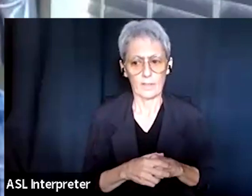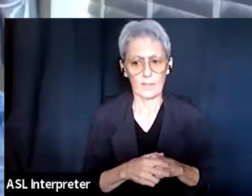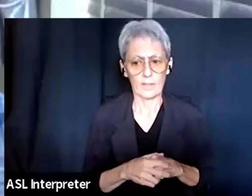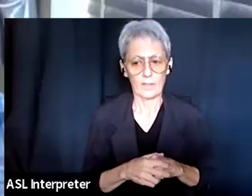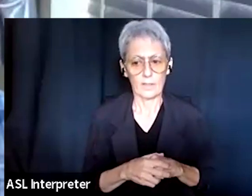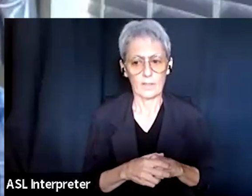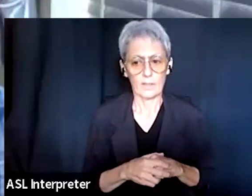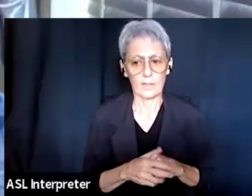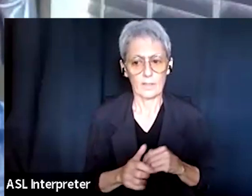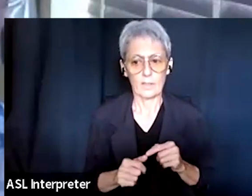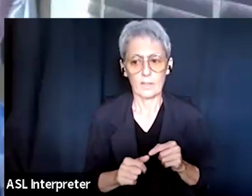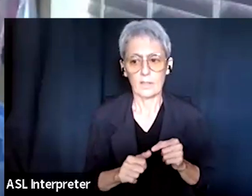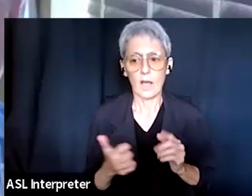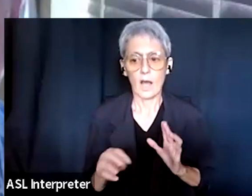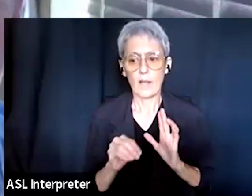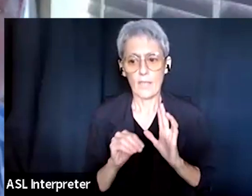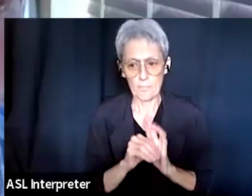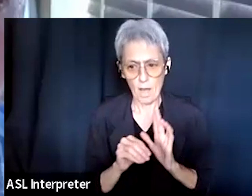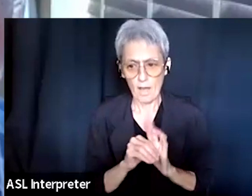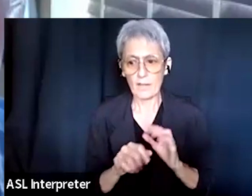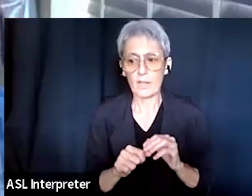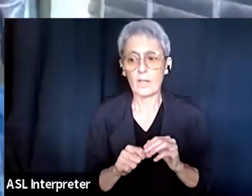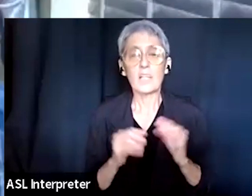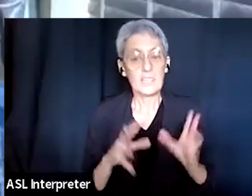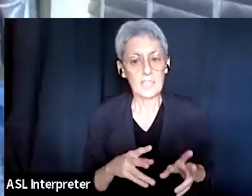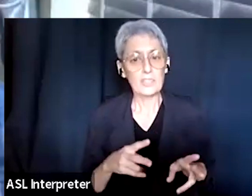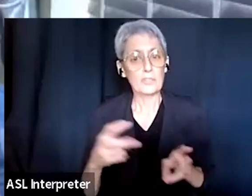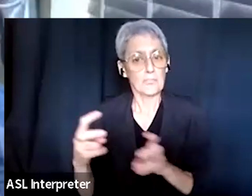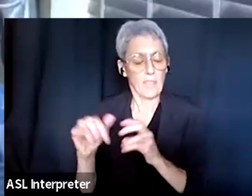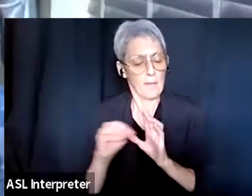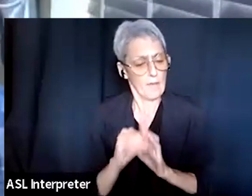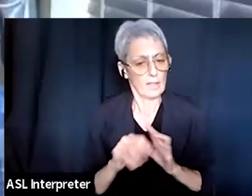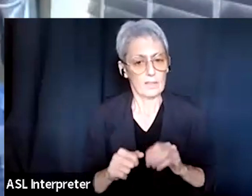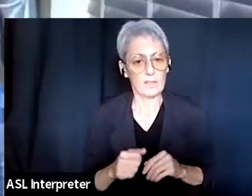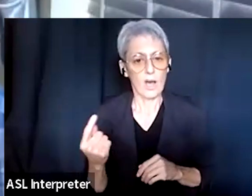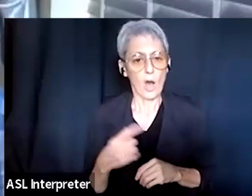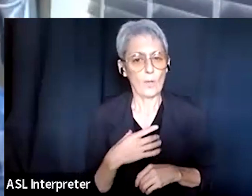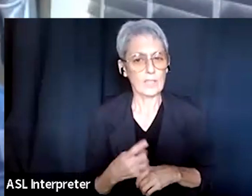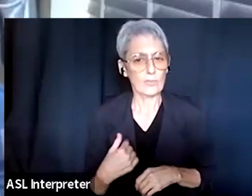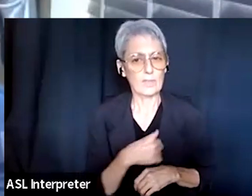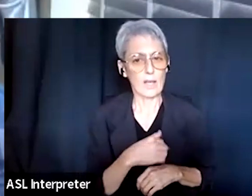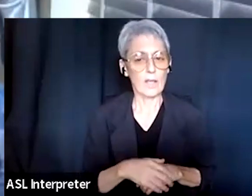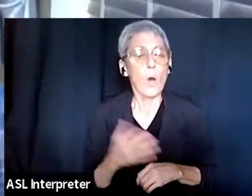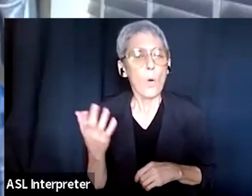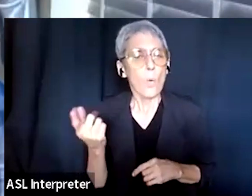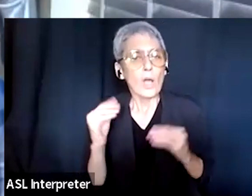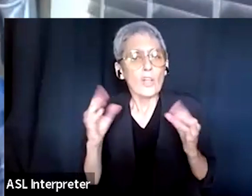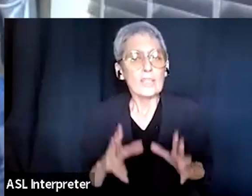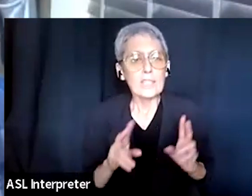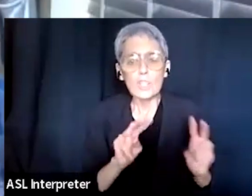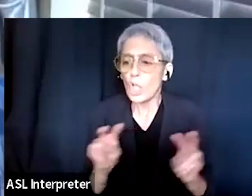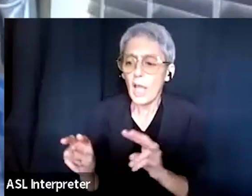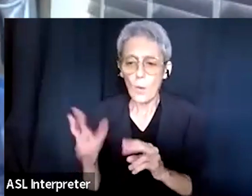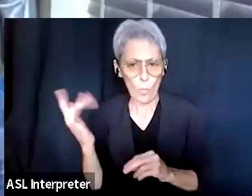was being picked up by teachers. And so that always interests us. What are teachers looking at and why? And then